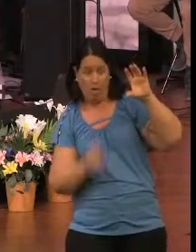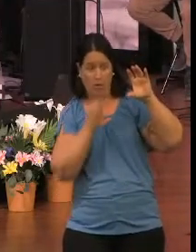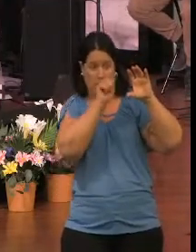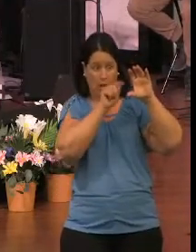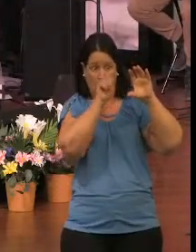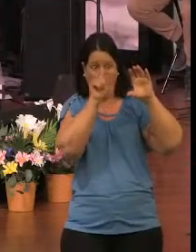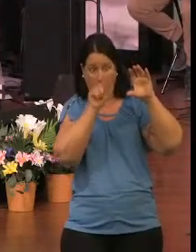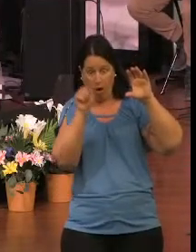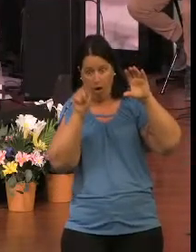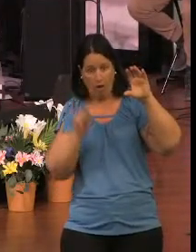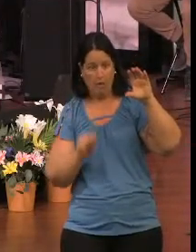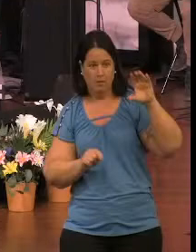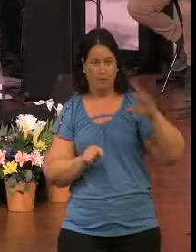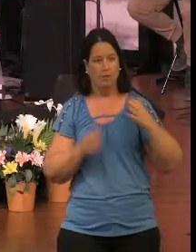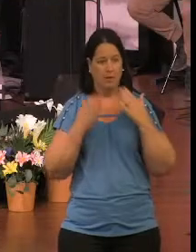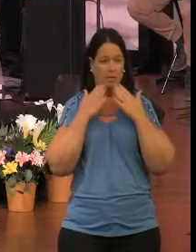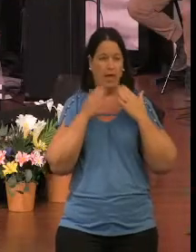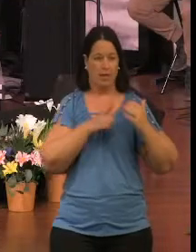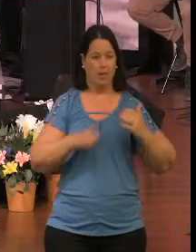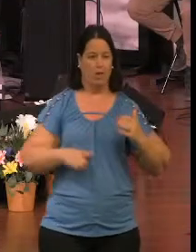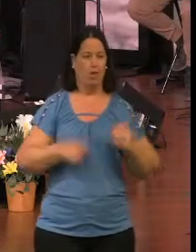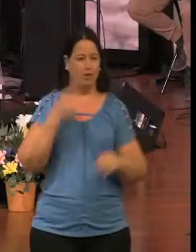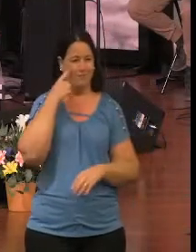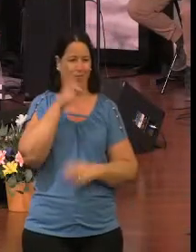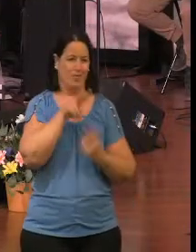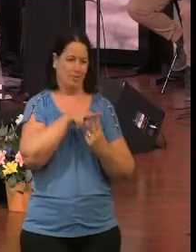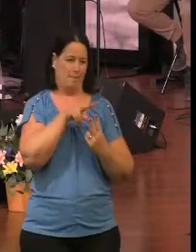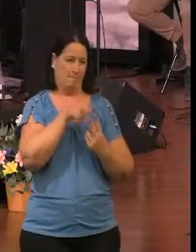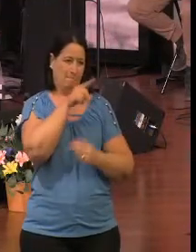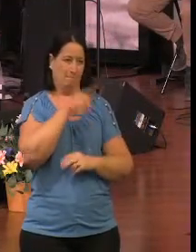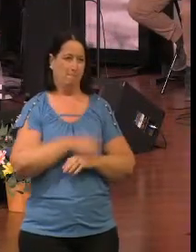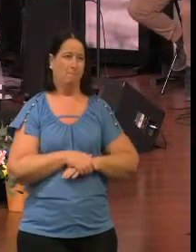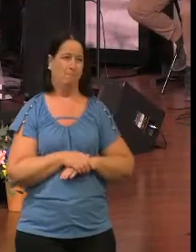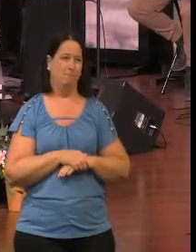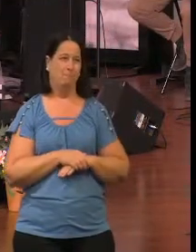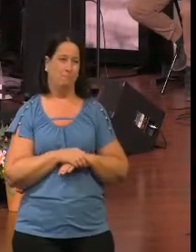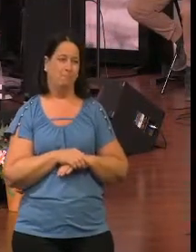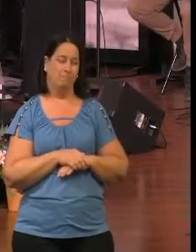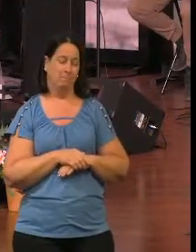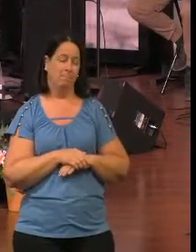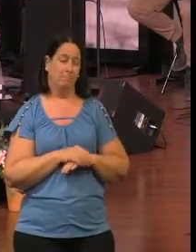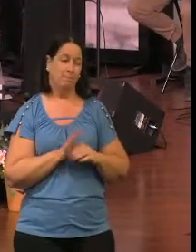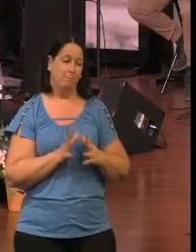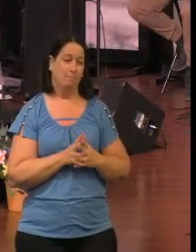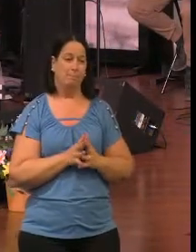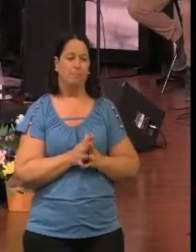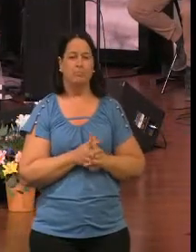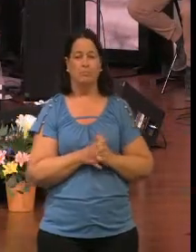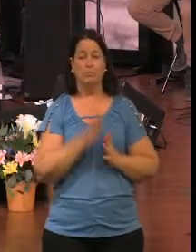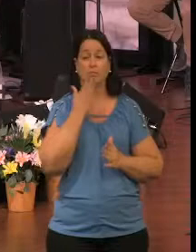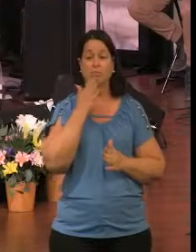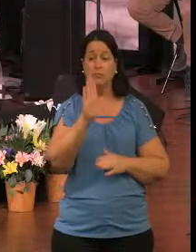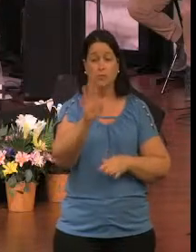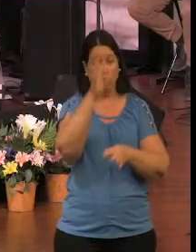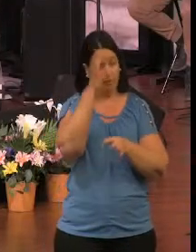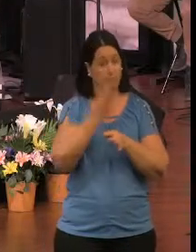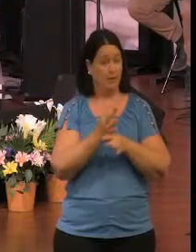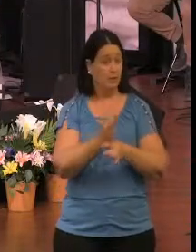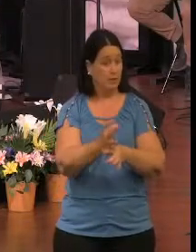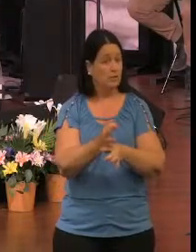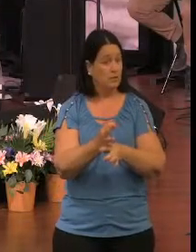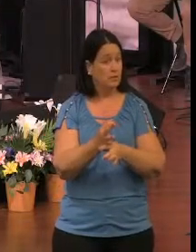Africa. And we thank the Lord for Ray. We'll call them Ray and Sarah Crew today. Thank you for your faithfulness to the Lord. We are